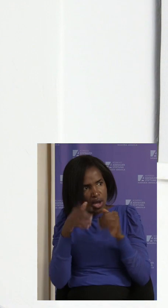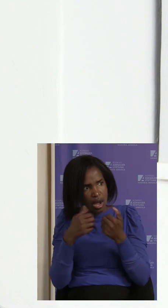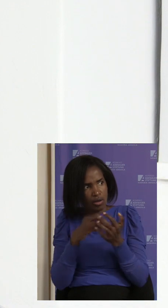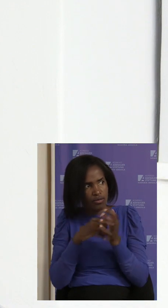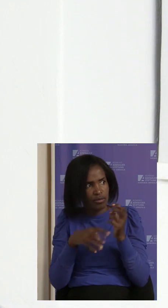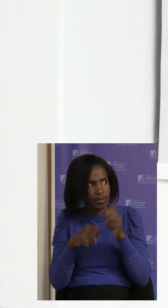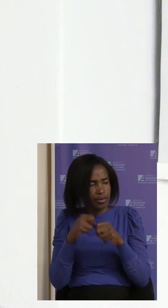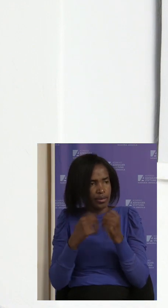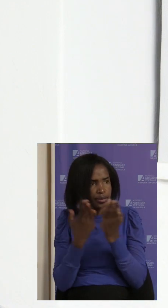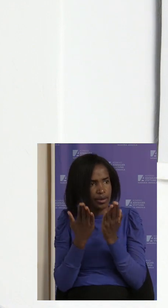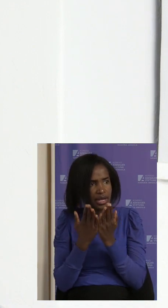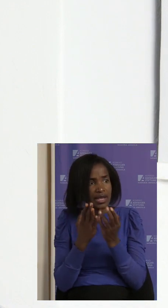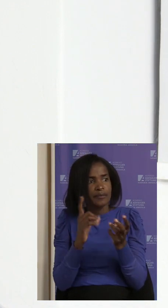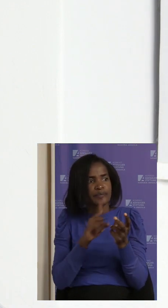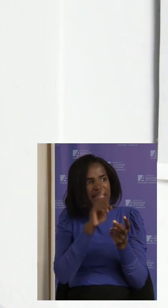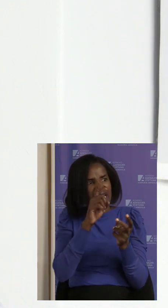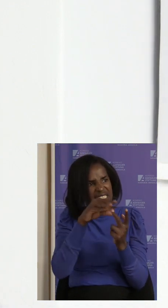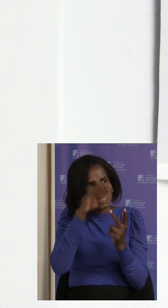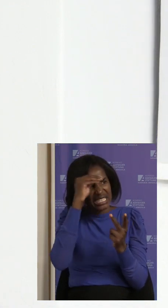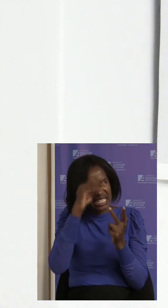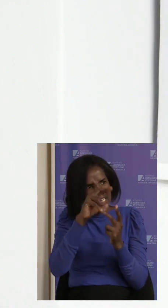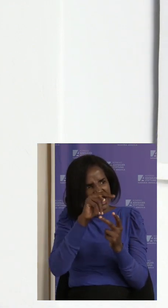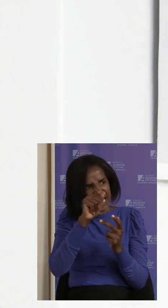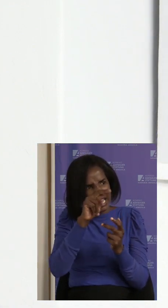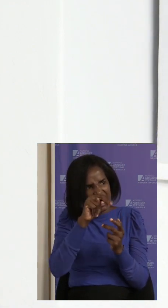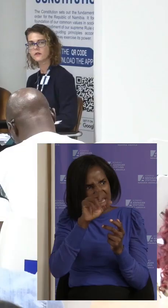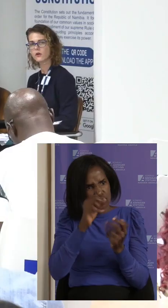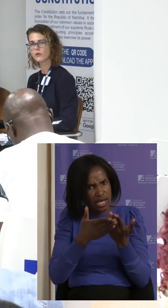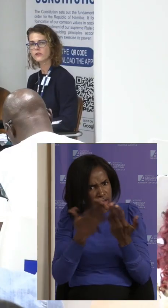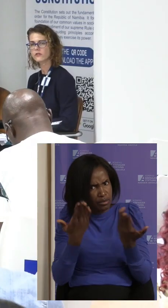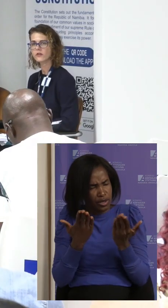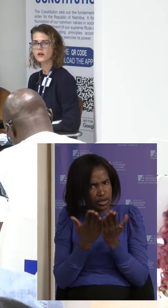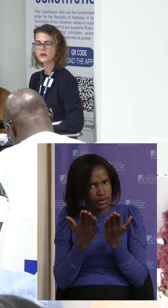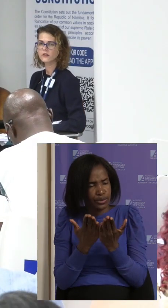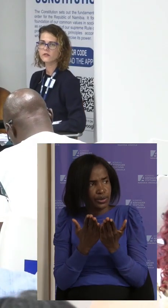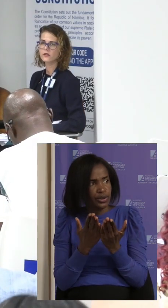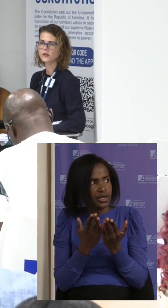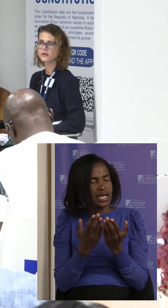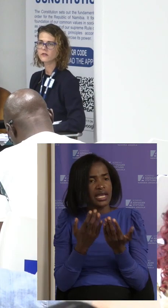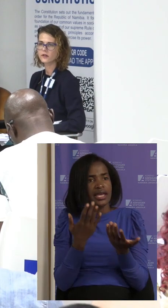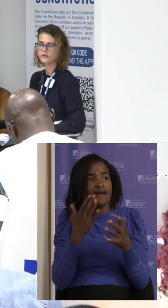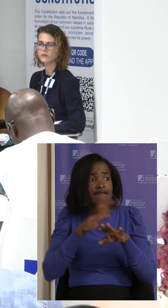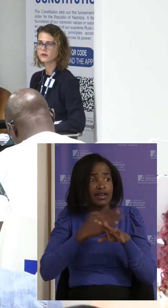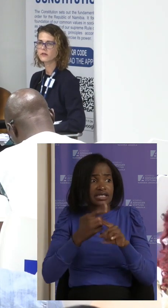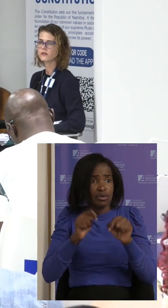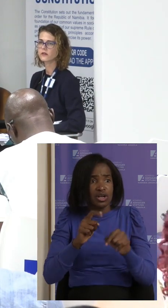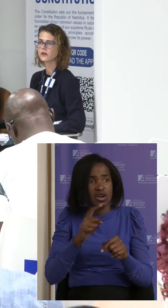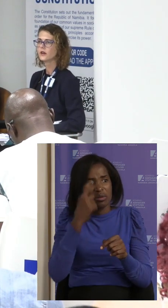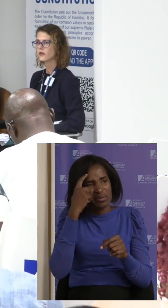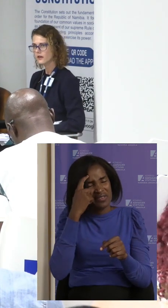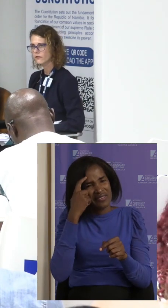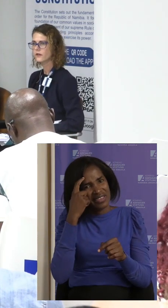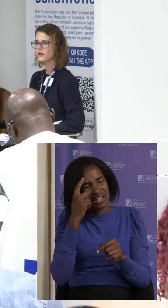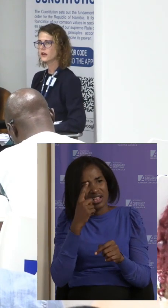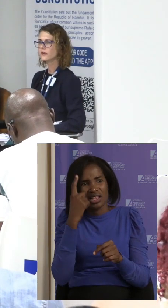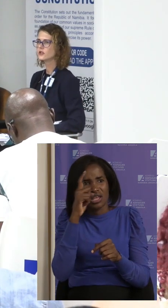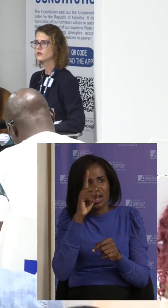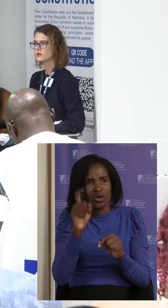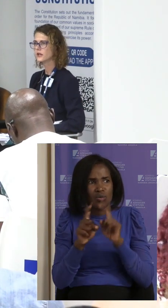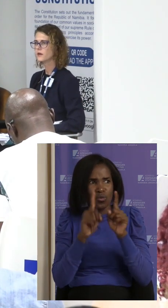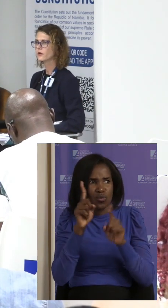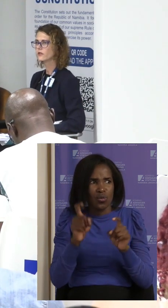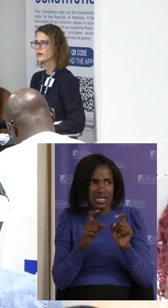schools and how NANSO is involved. So also if your questions are unanswered at this stage, please feel encouraged